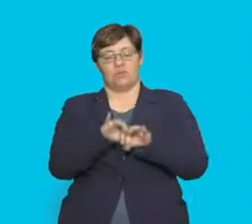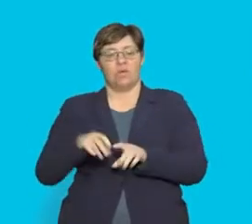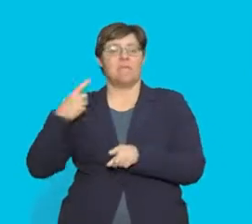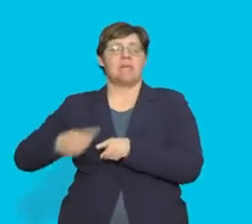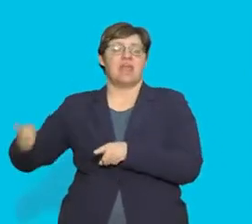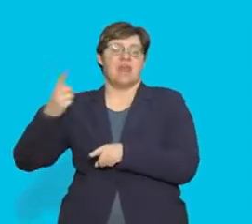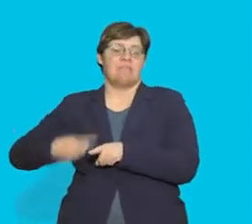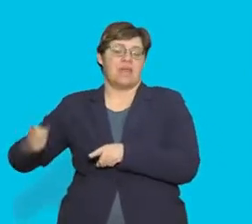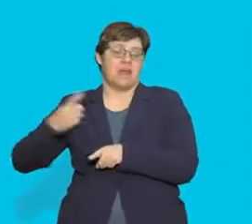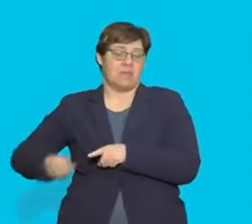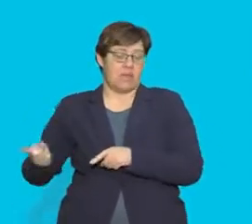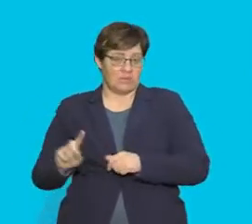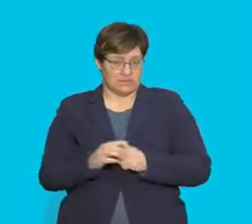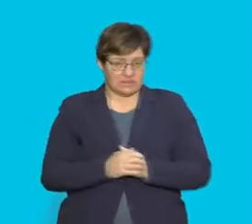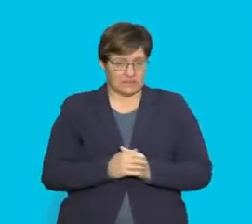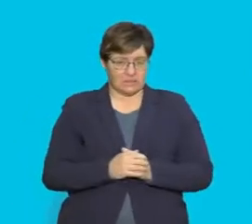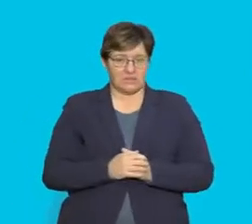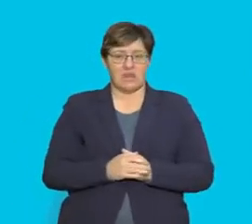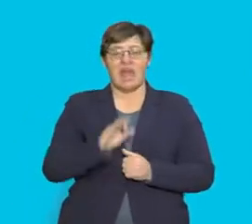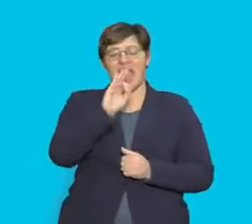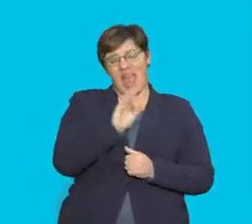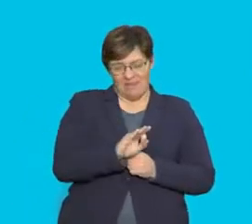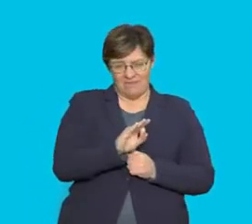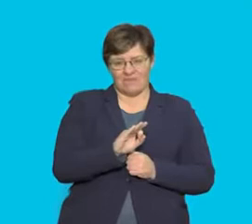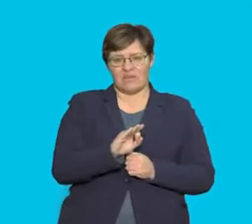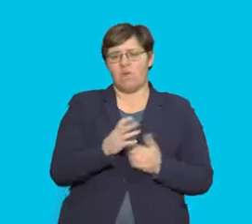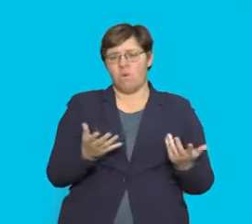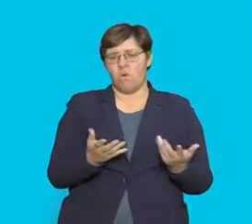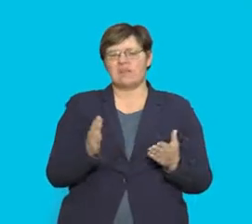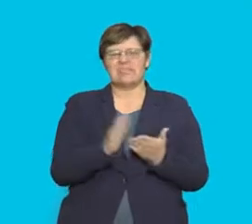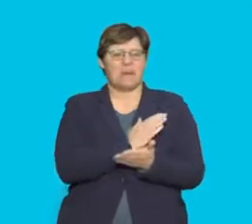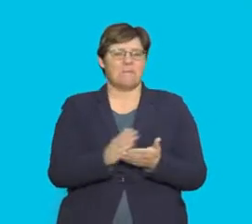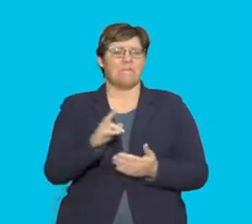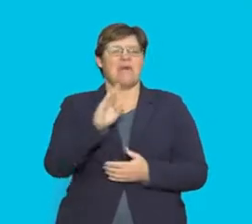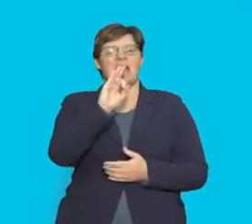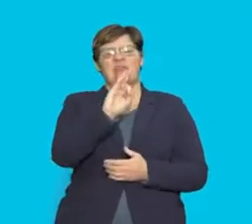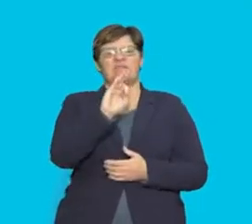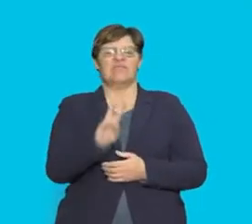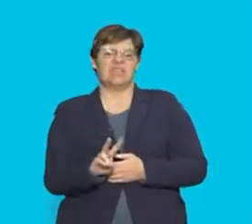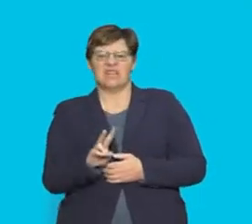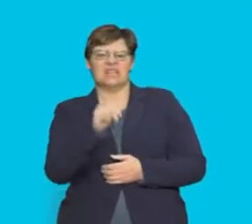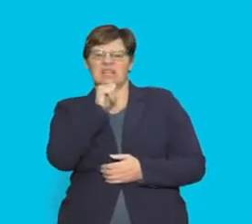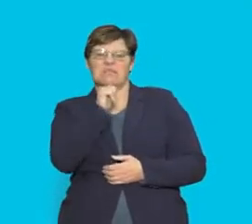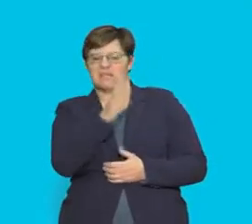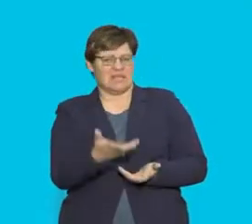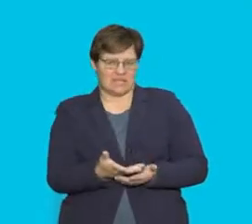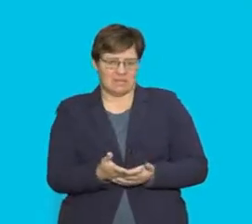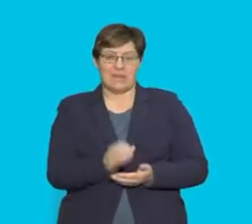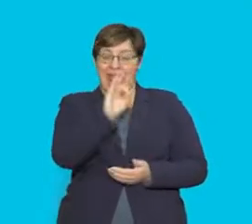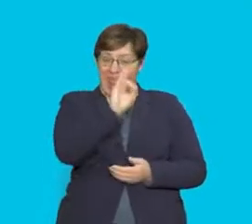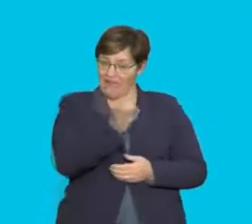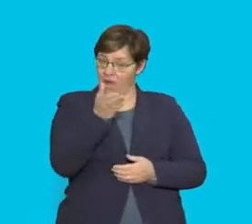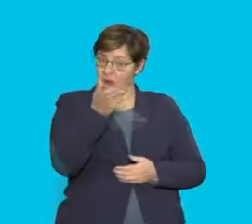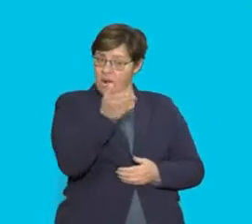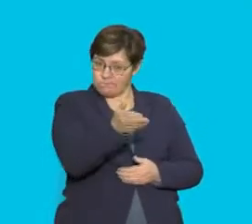annuity. Remember, it's F. Some people prefer using FV. Really, it's entirely up to you. As long as